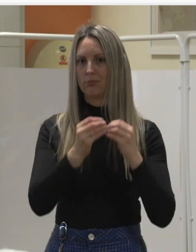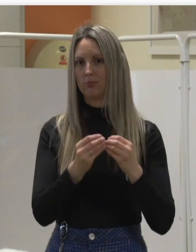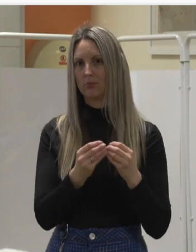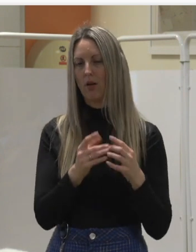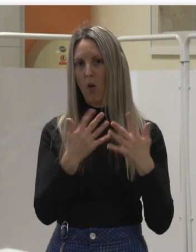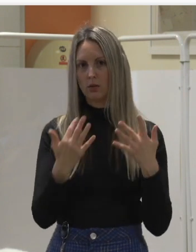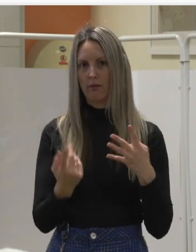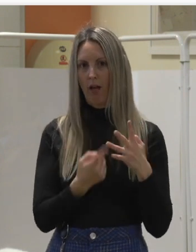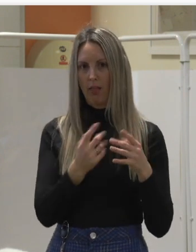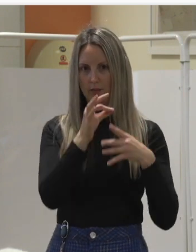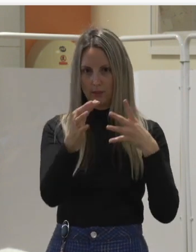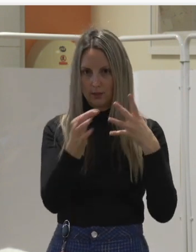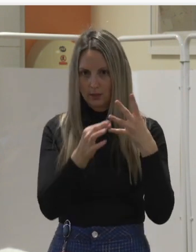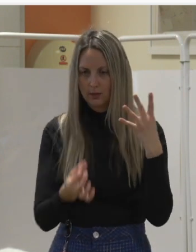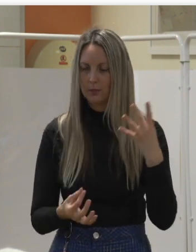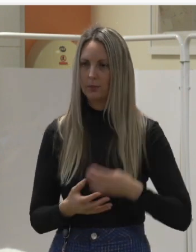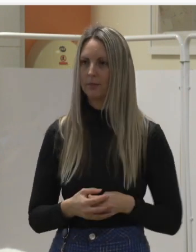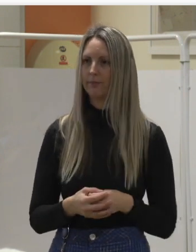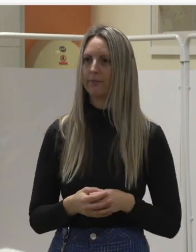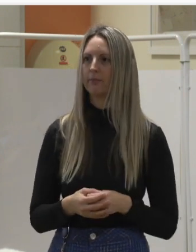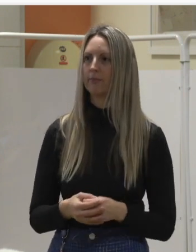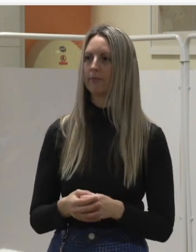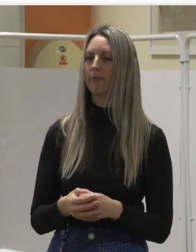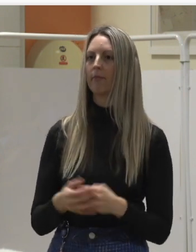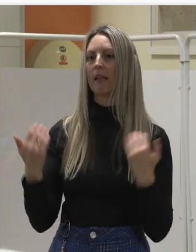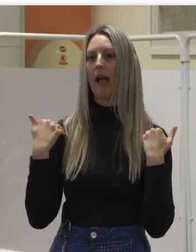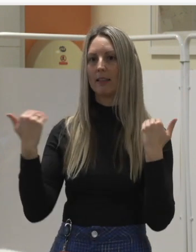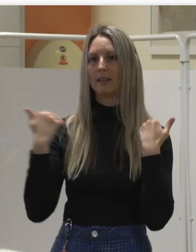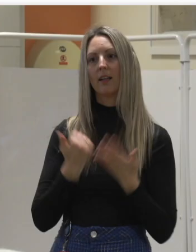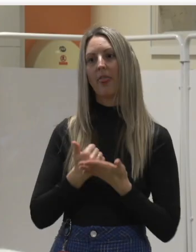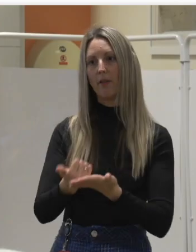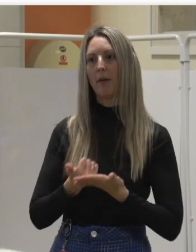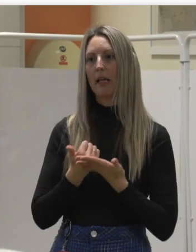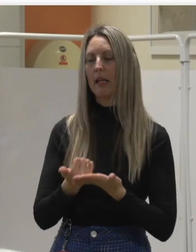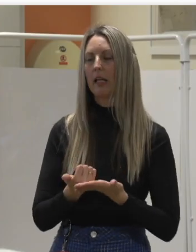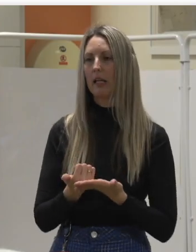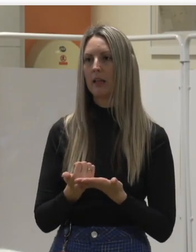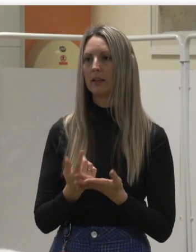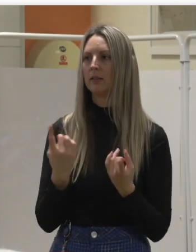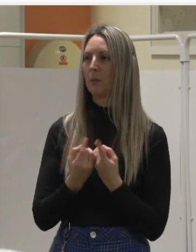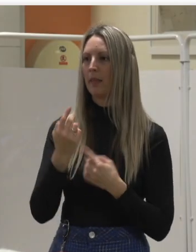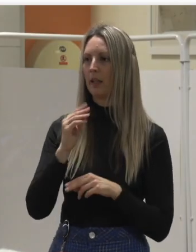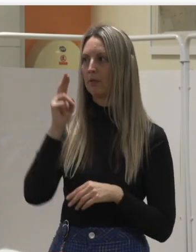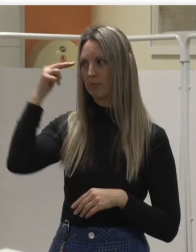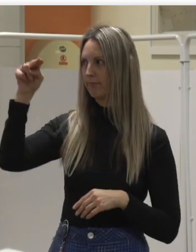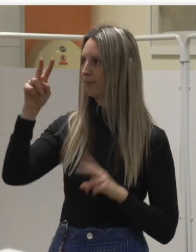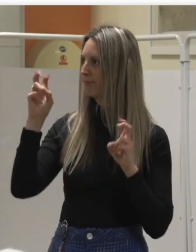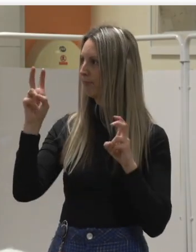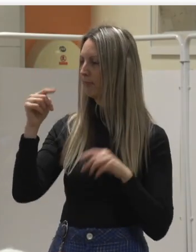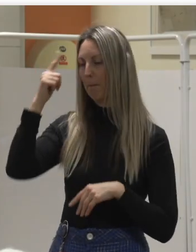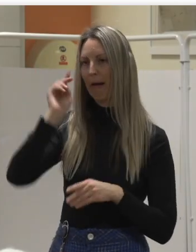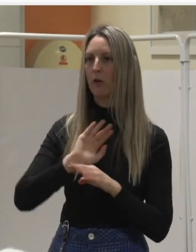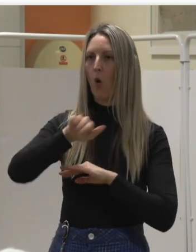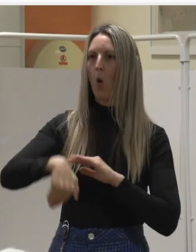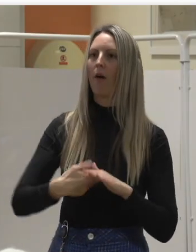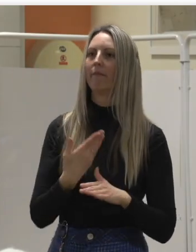we'll talk about a bit. Exercise therapy and something about mind over matter. So first of all,